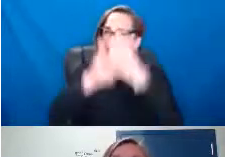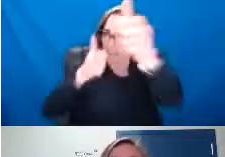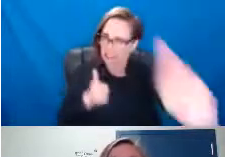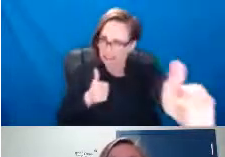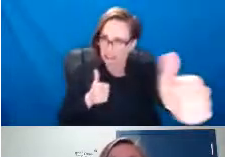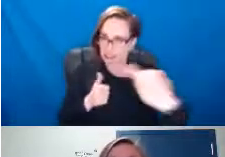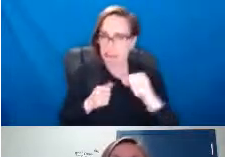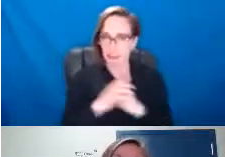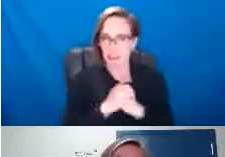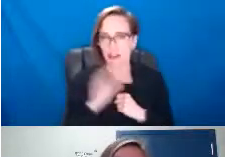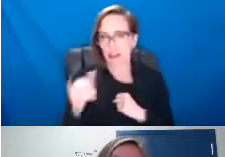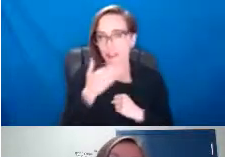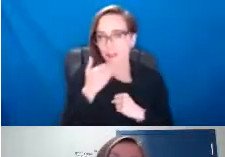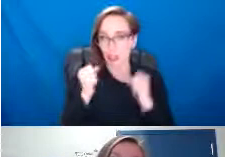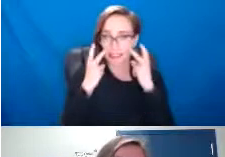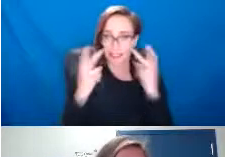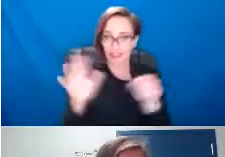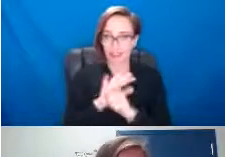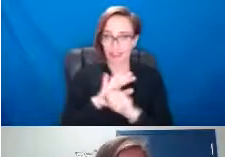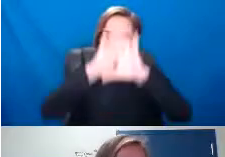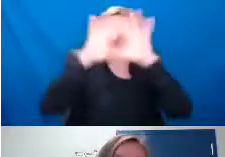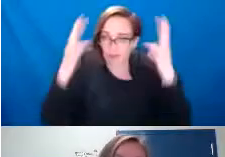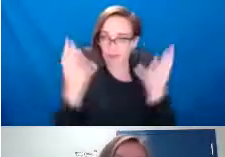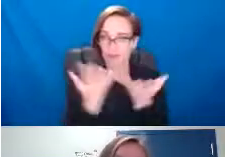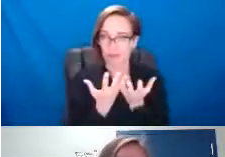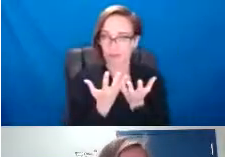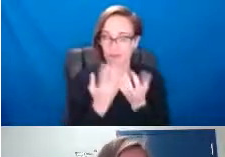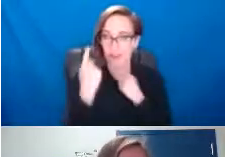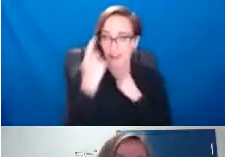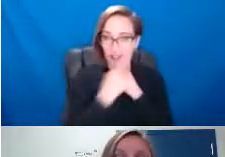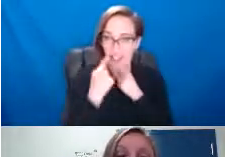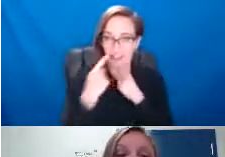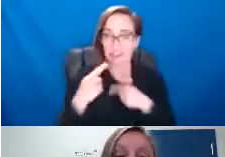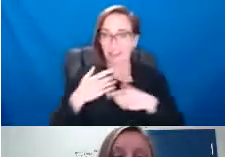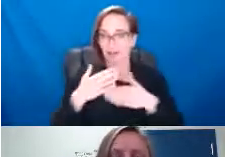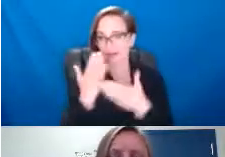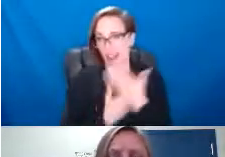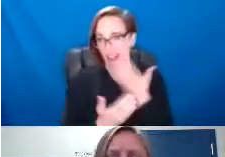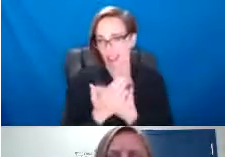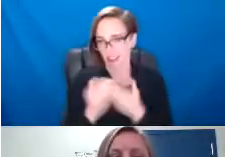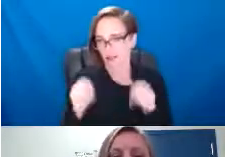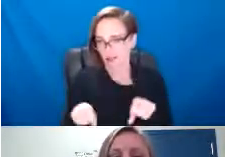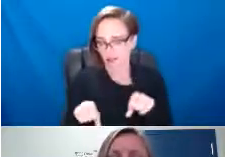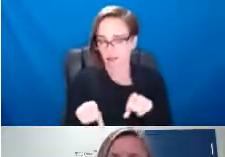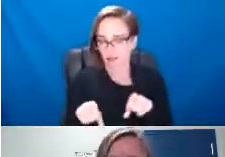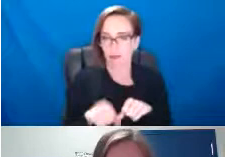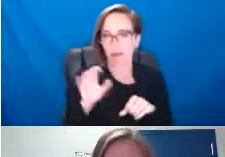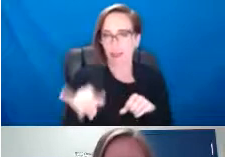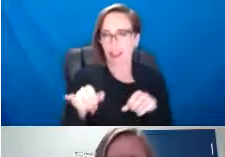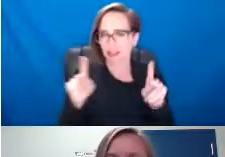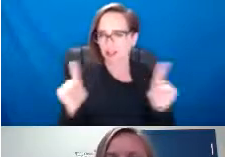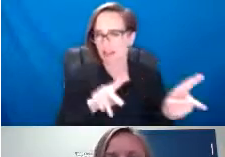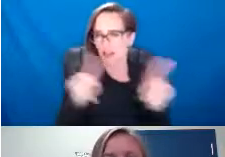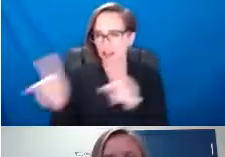to move back to be able to see her face as well as her signs. So that's just to give you an